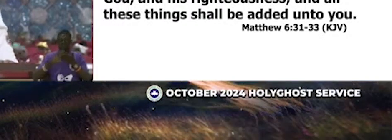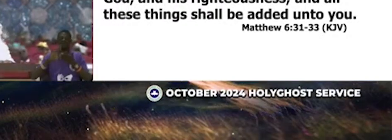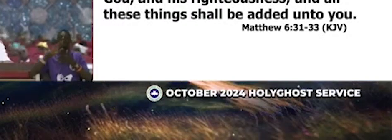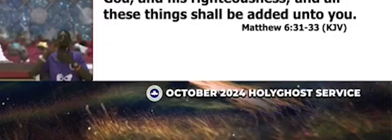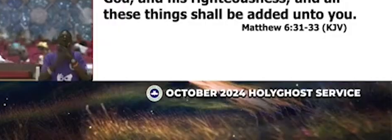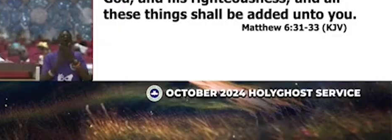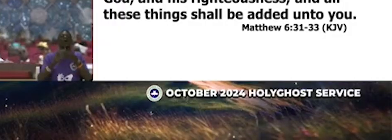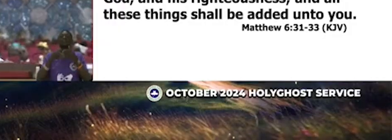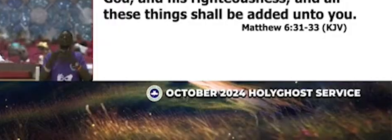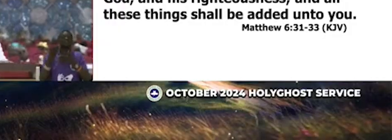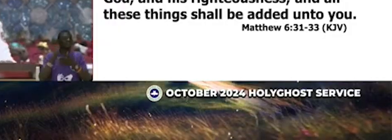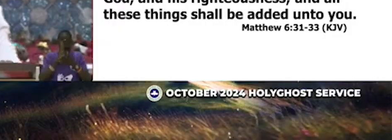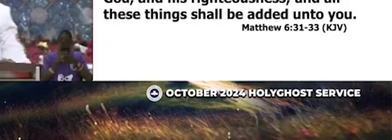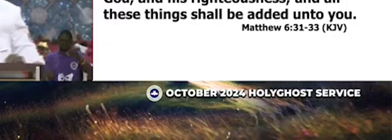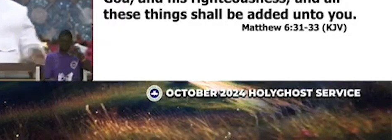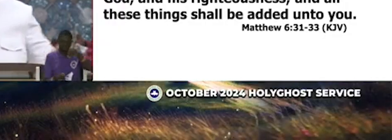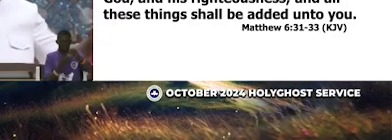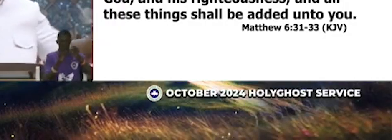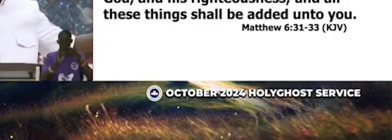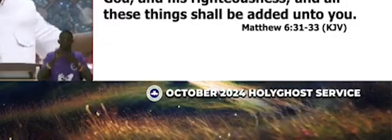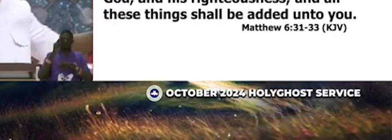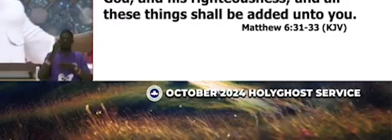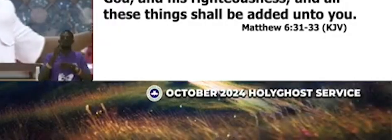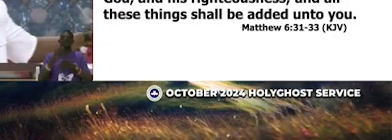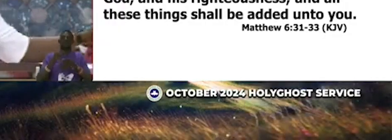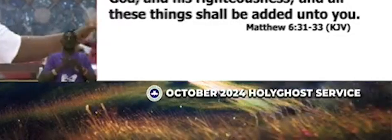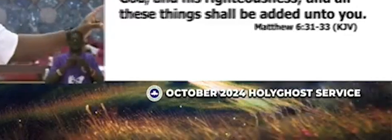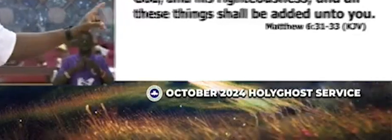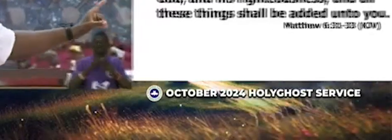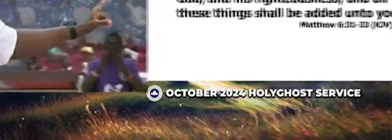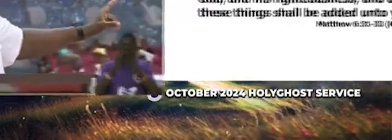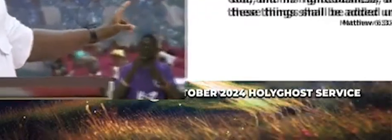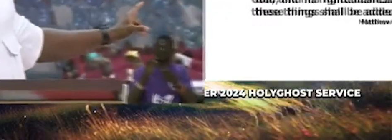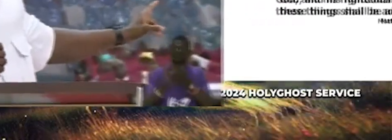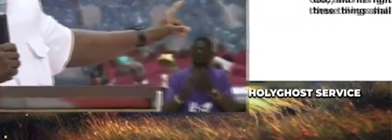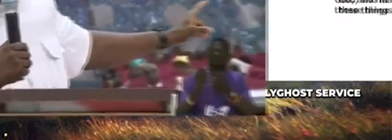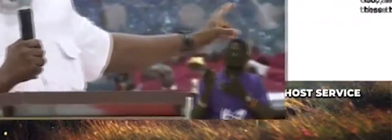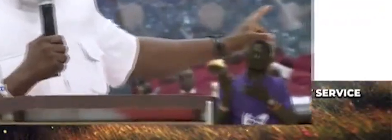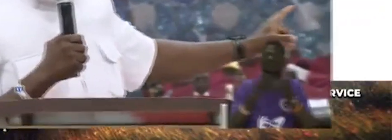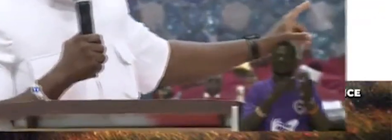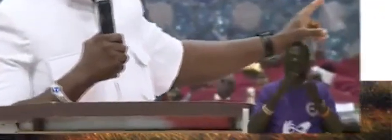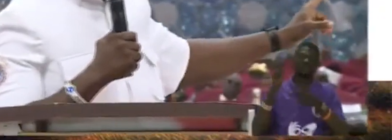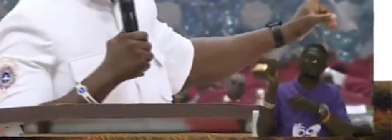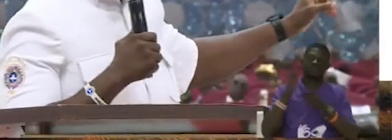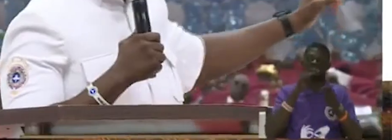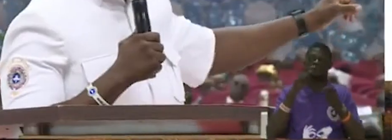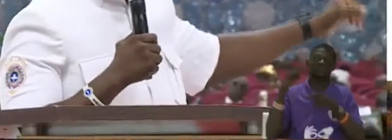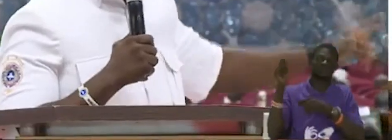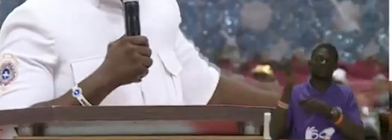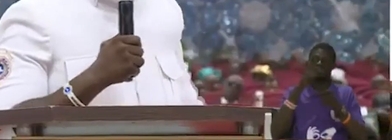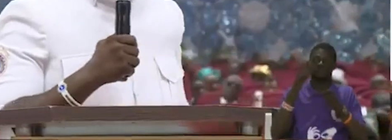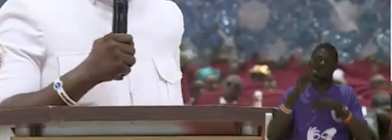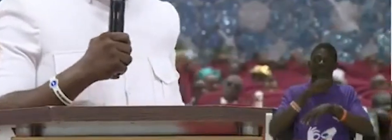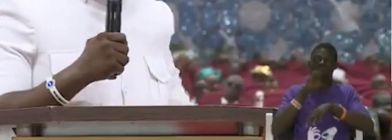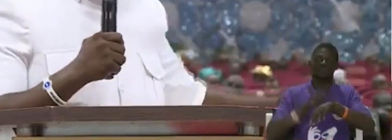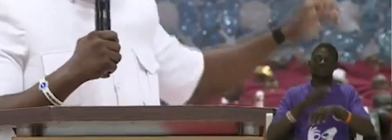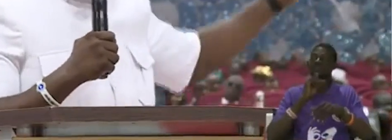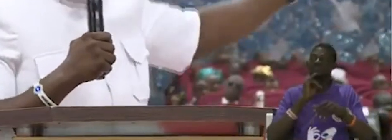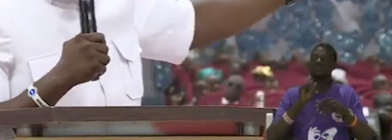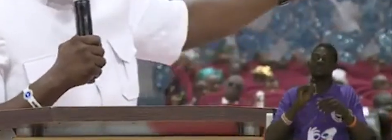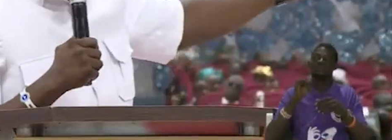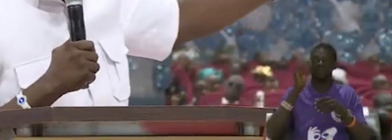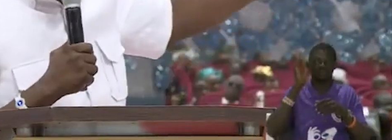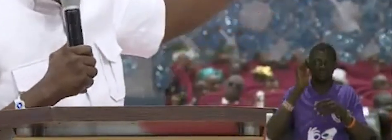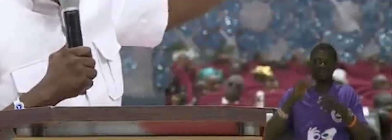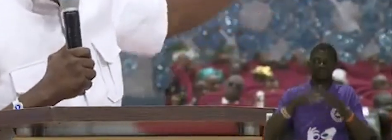these other things shall be added unto you. I have a word for one of our brothers that was carrying the flag of that nation that you are carrying. You will